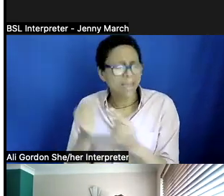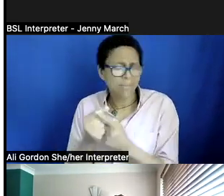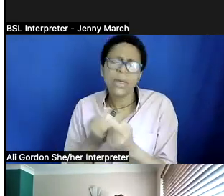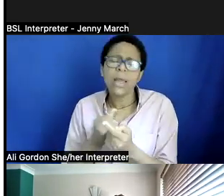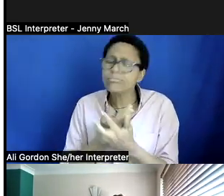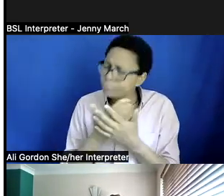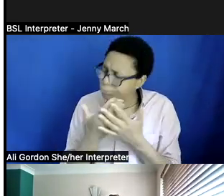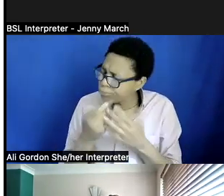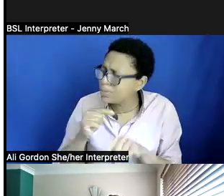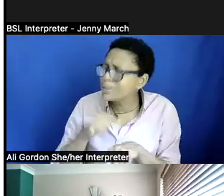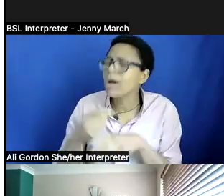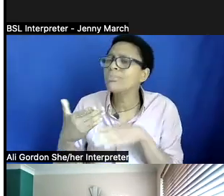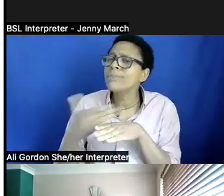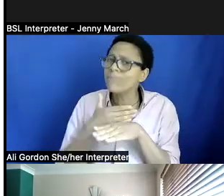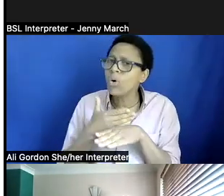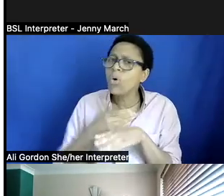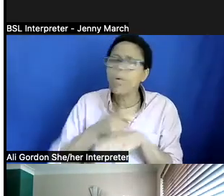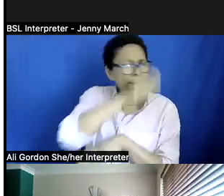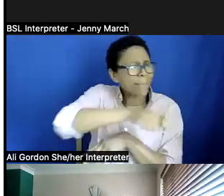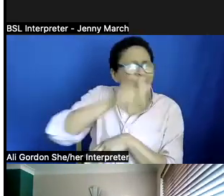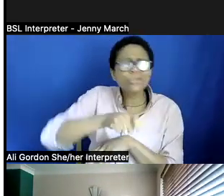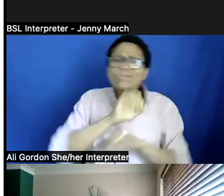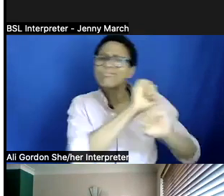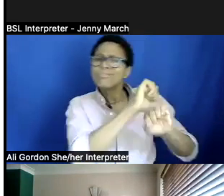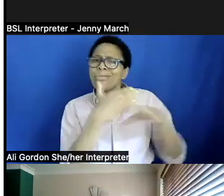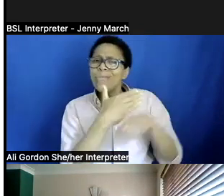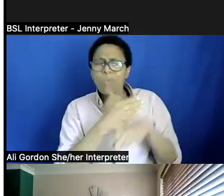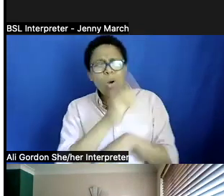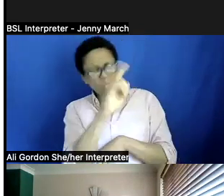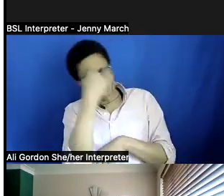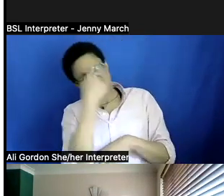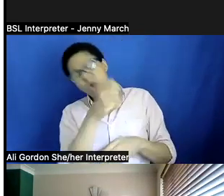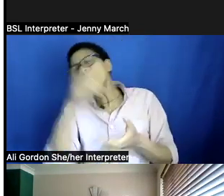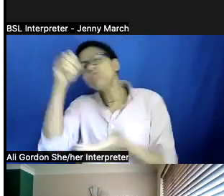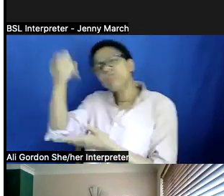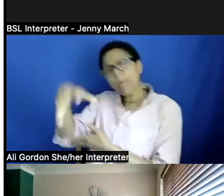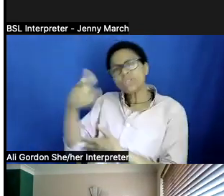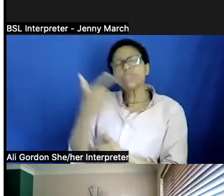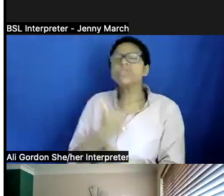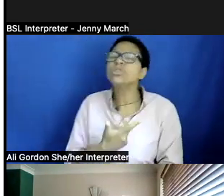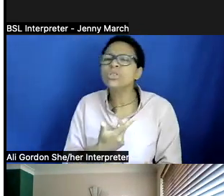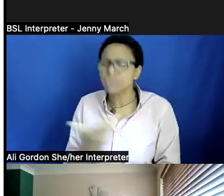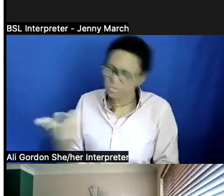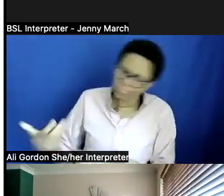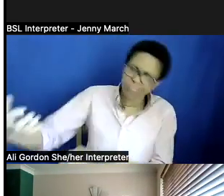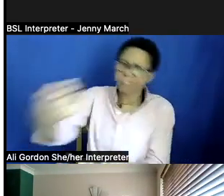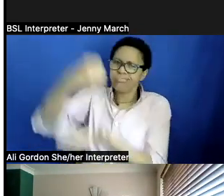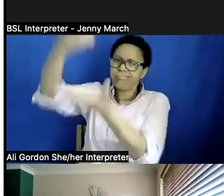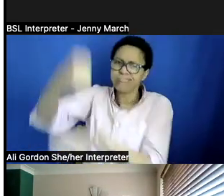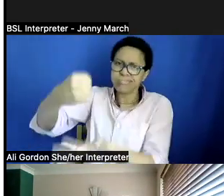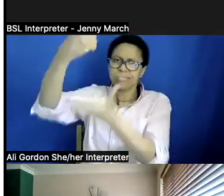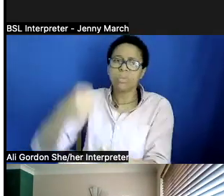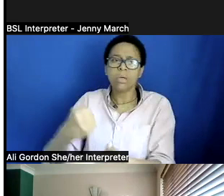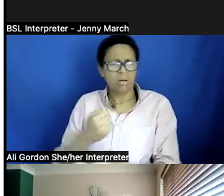artwork project about the just very disposable nature of not only the creativity of the